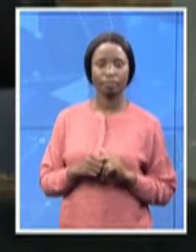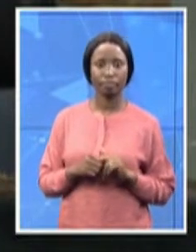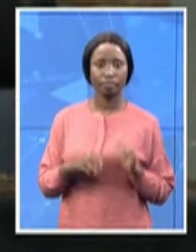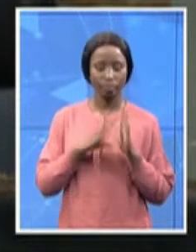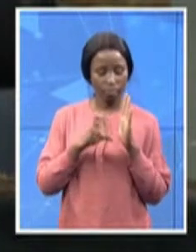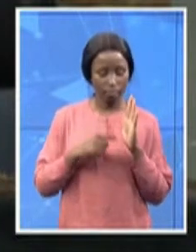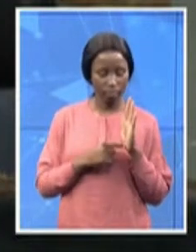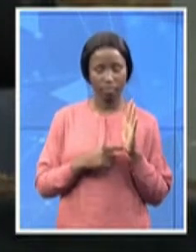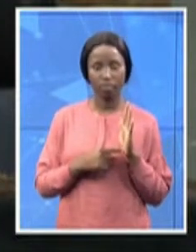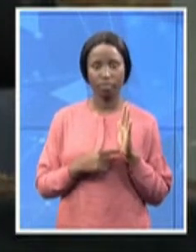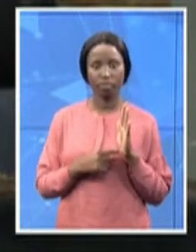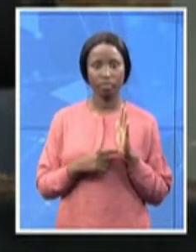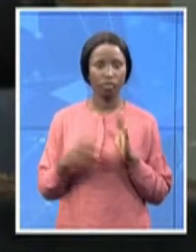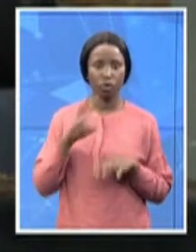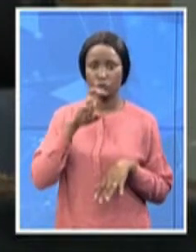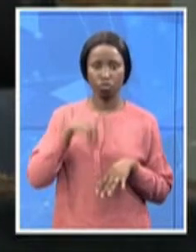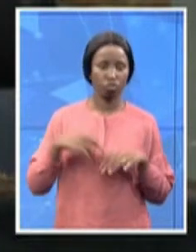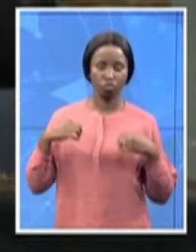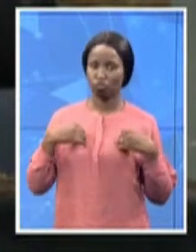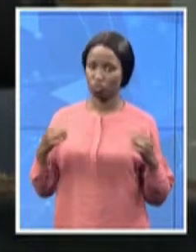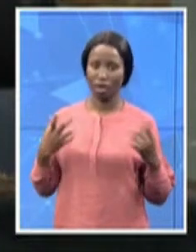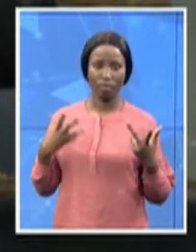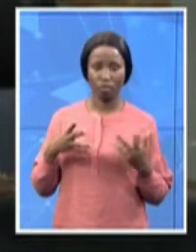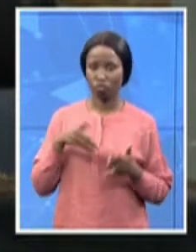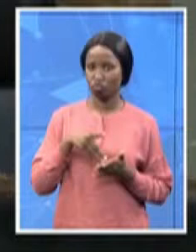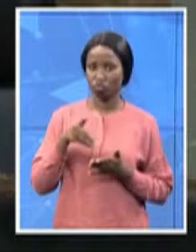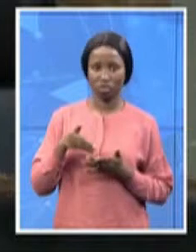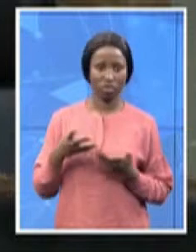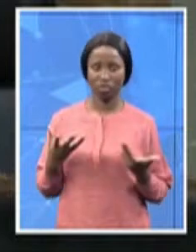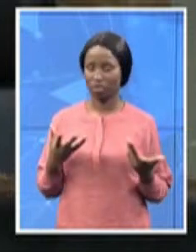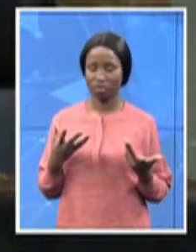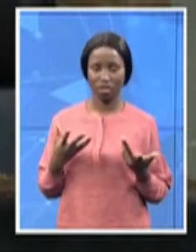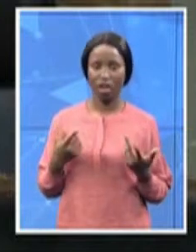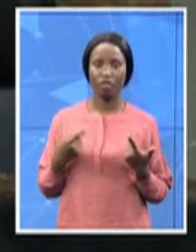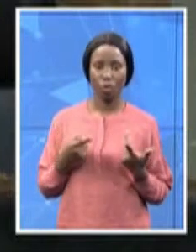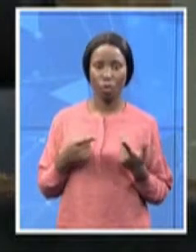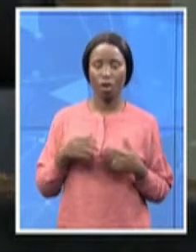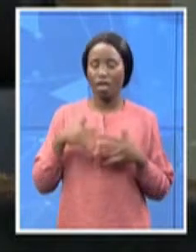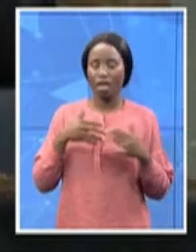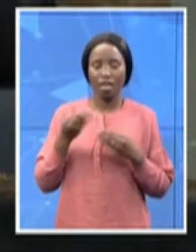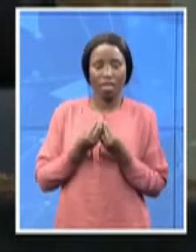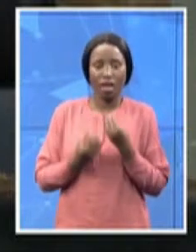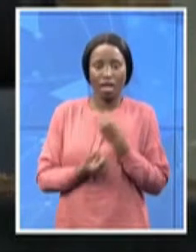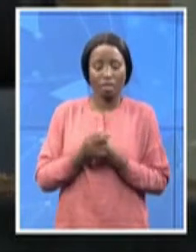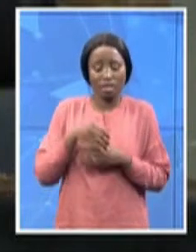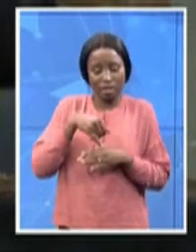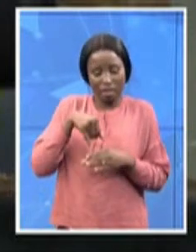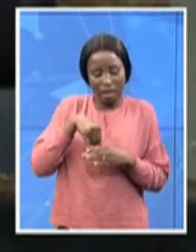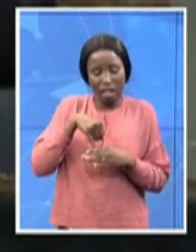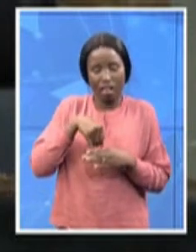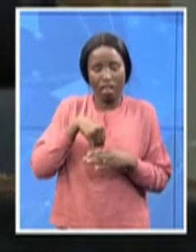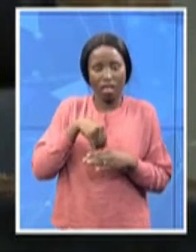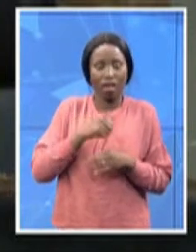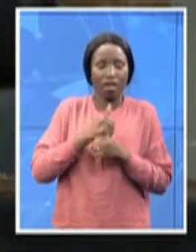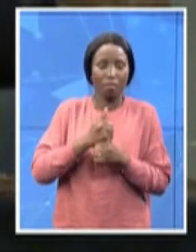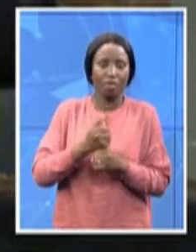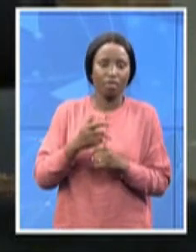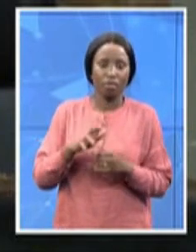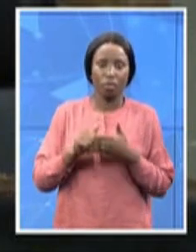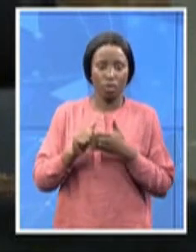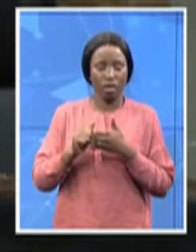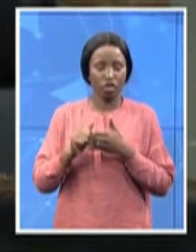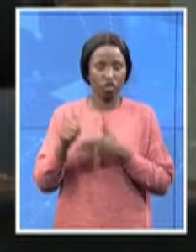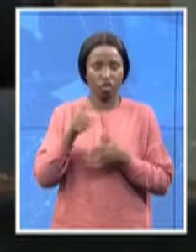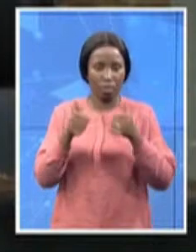donations made to internal campaigns for leadership of political parties. However, no decision